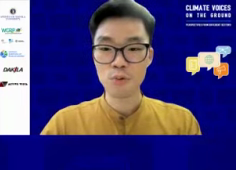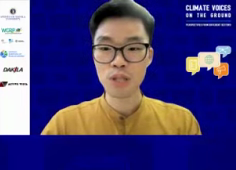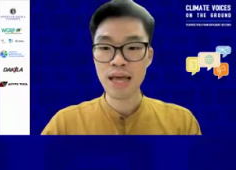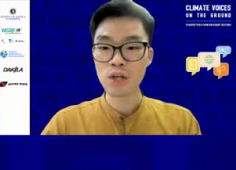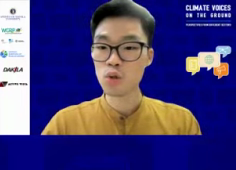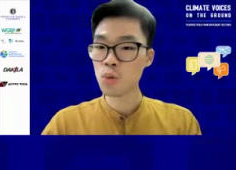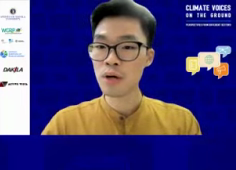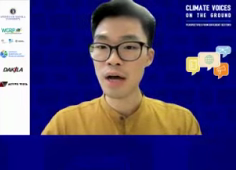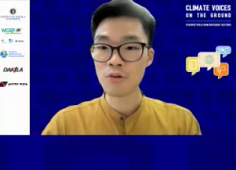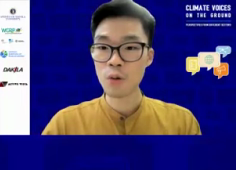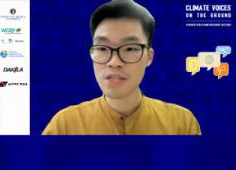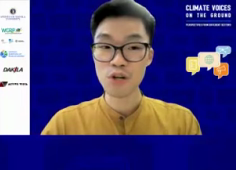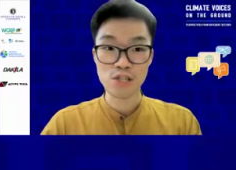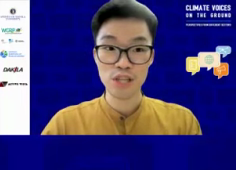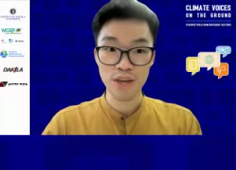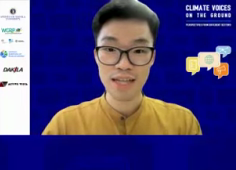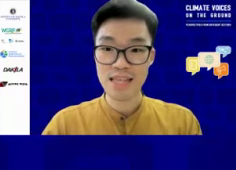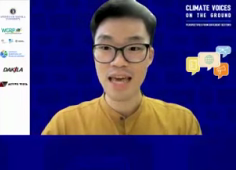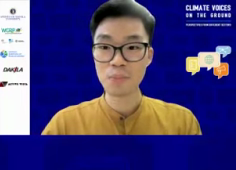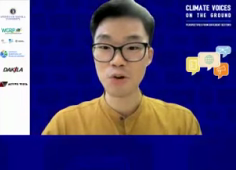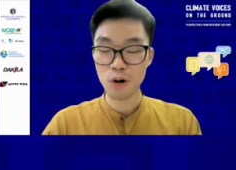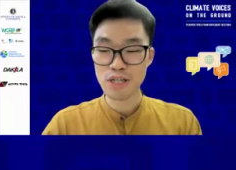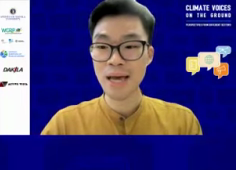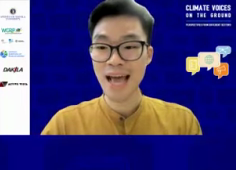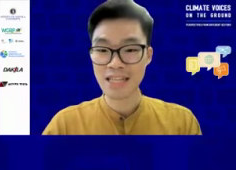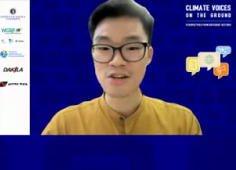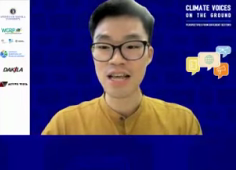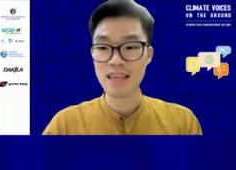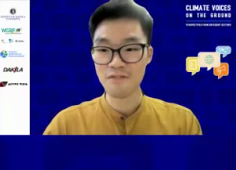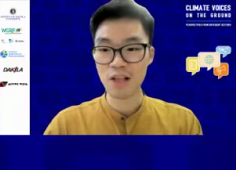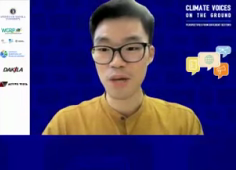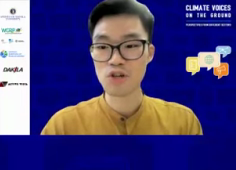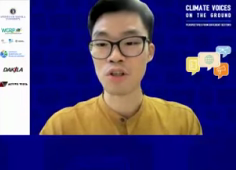Again, if you would like to request for e-certificates, they can be coursed by